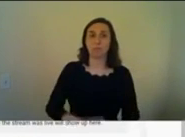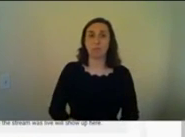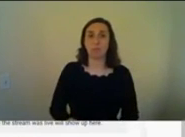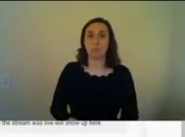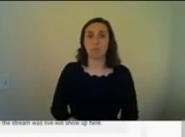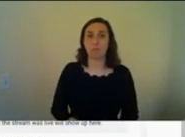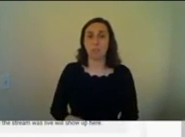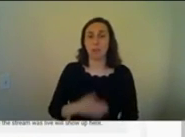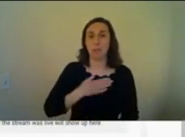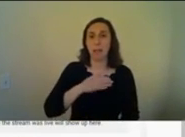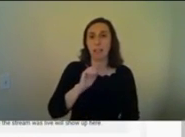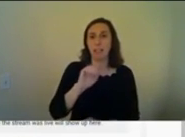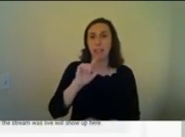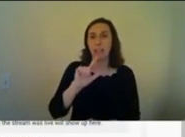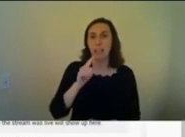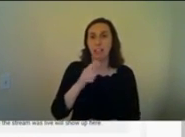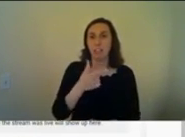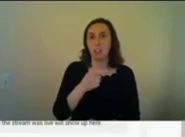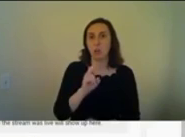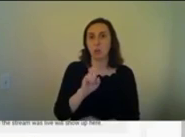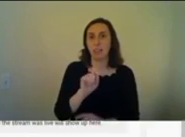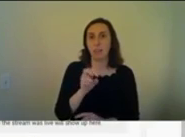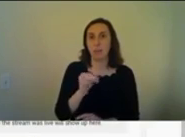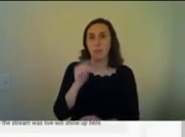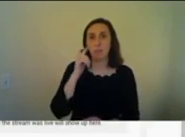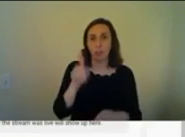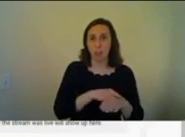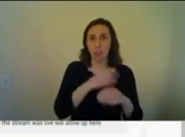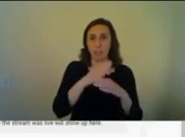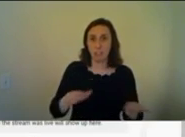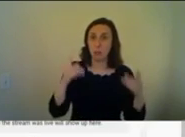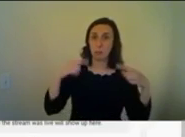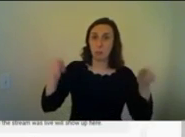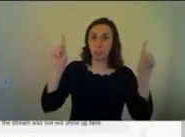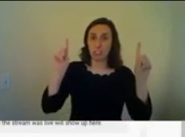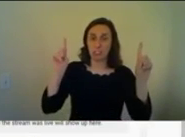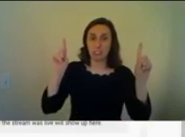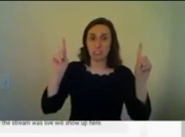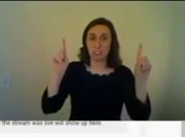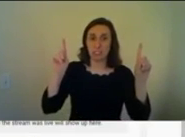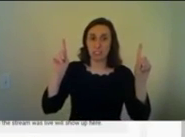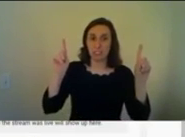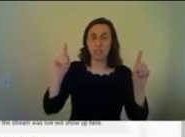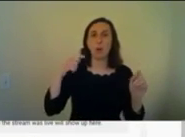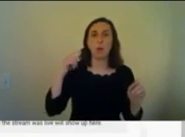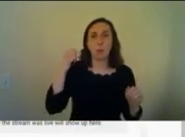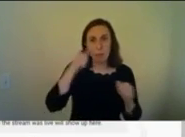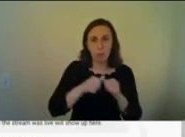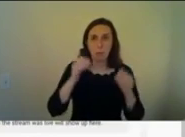My algorithm for long division works. Notice the focusing on leading terms.